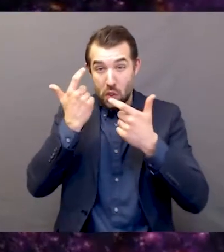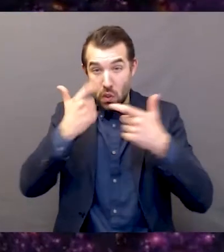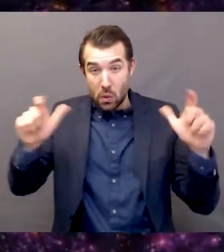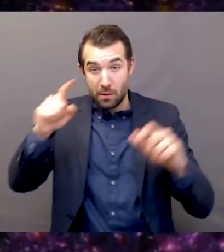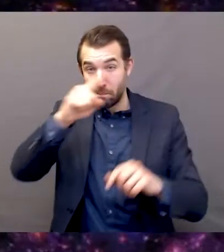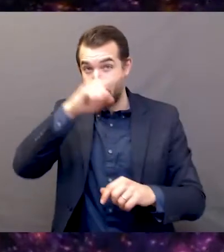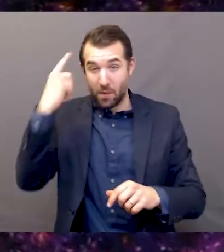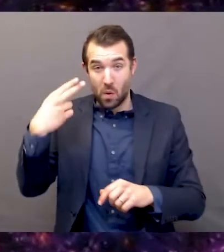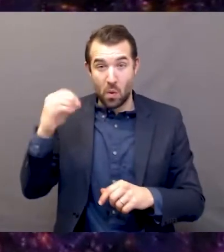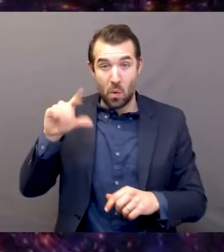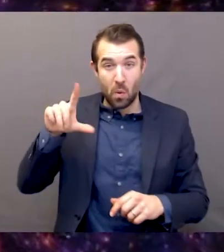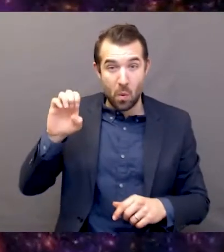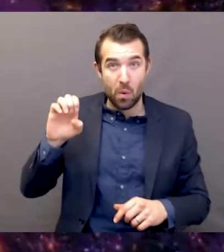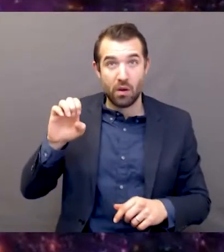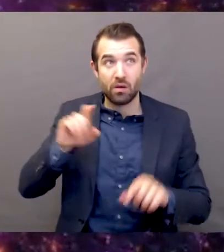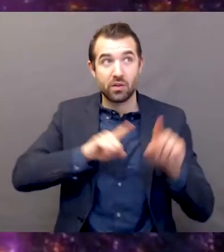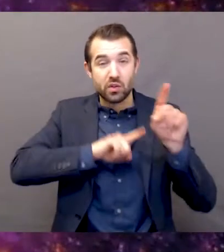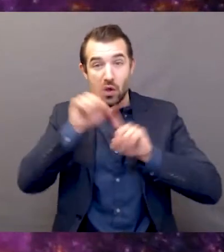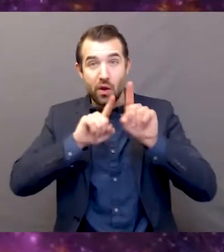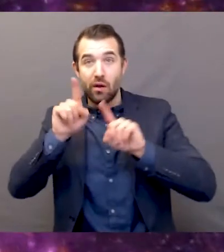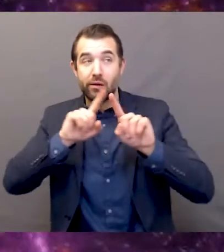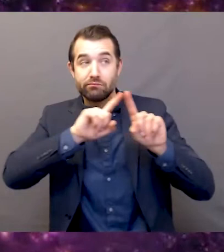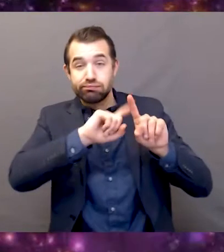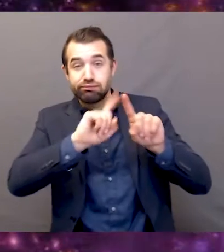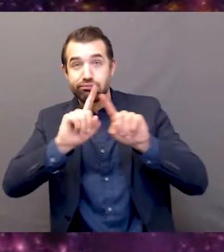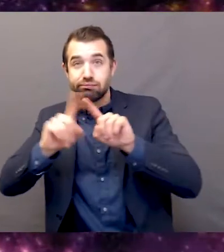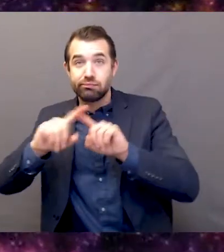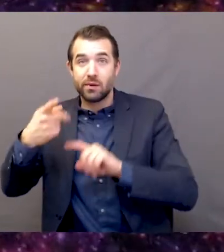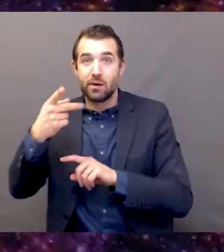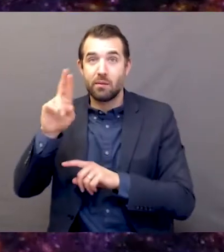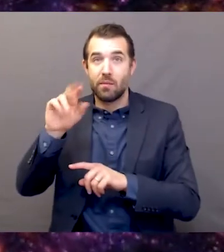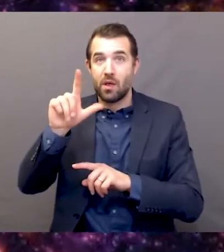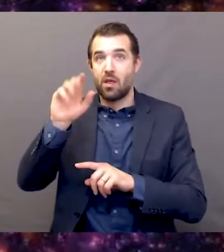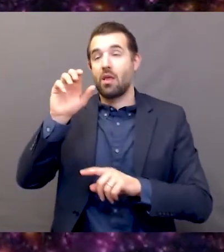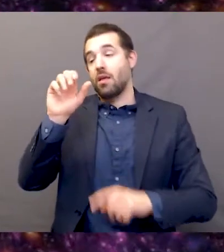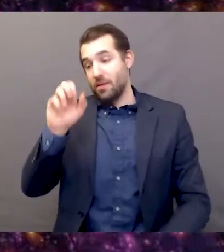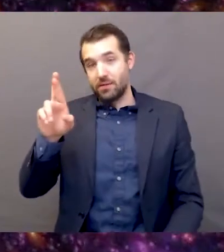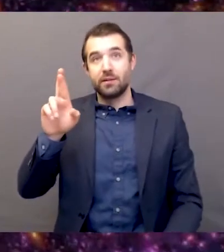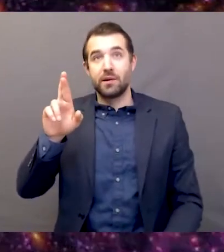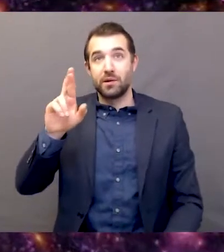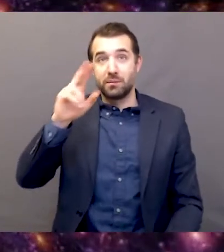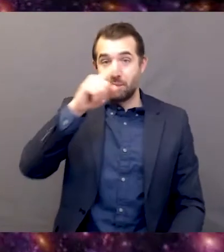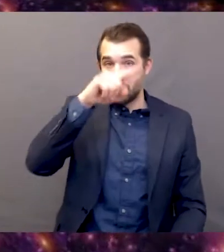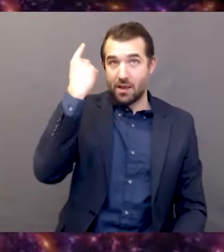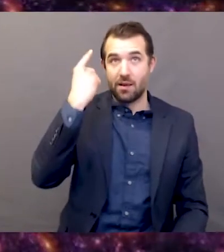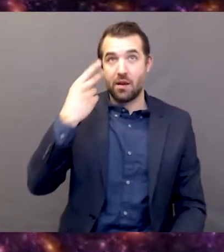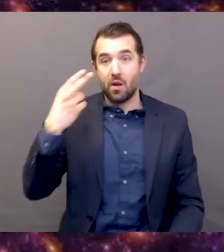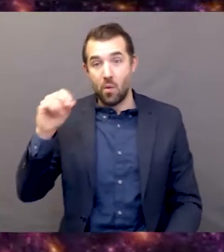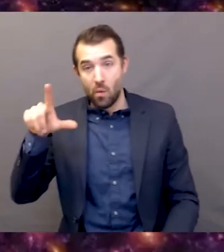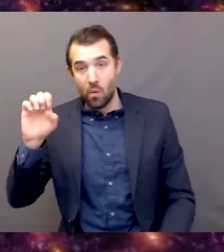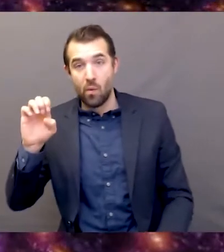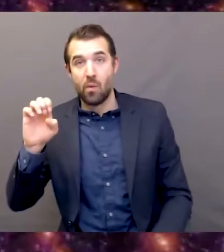there's a significant contribution of compact stars, pulsars, black holes, as well as diffuse emission from our own galaxy, you